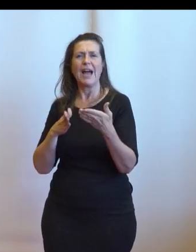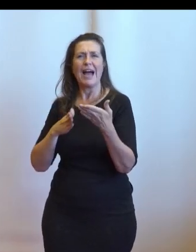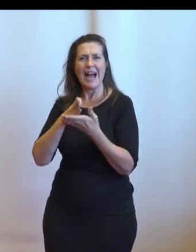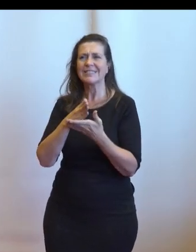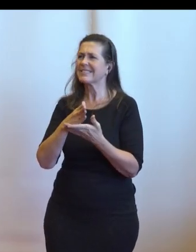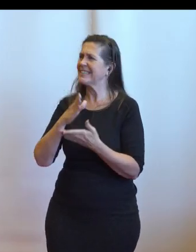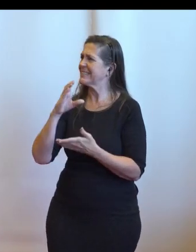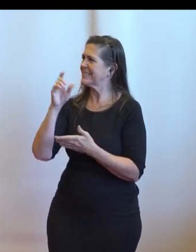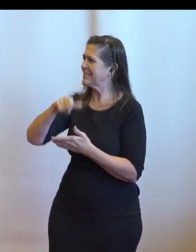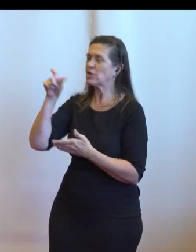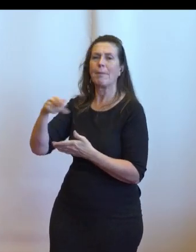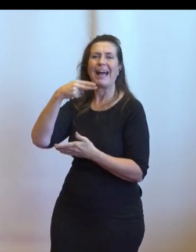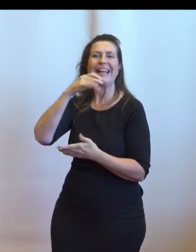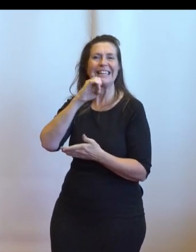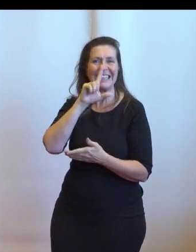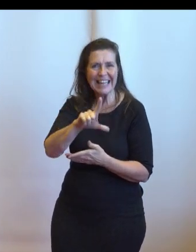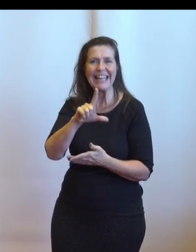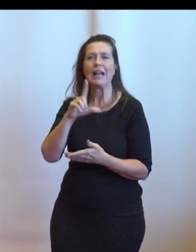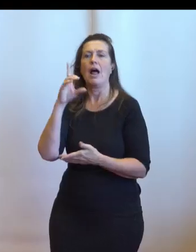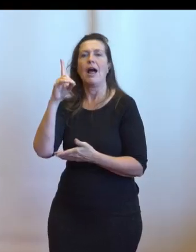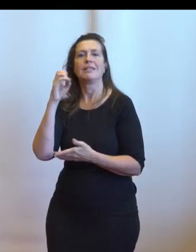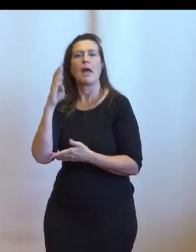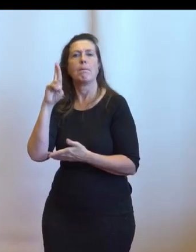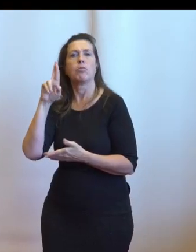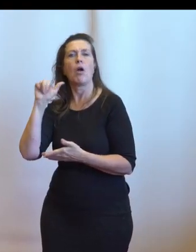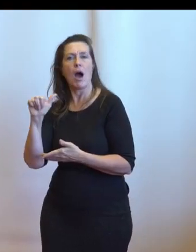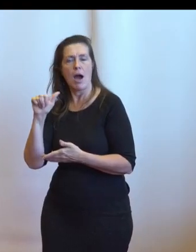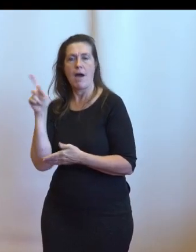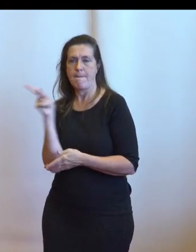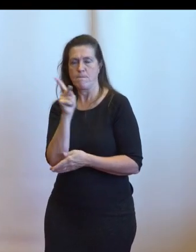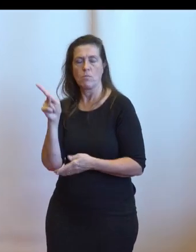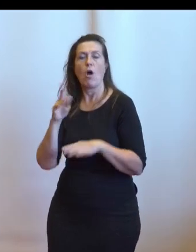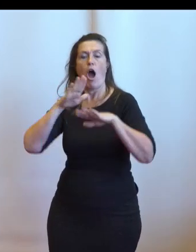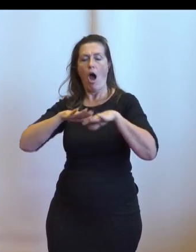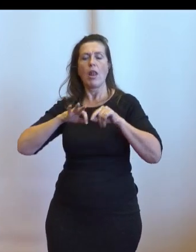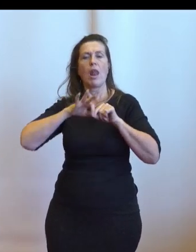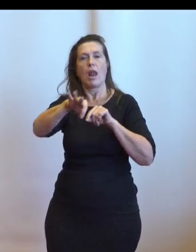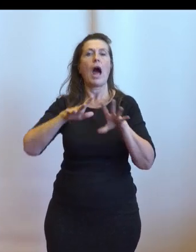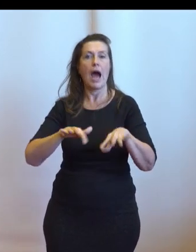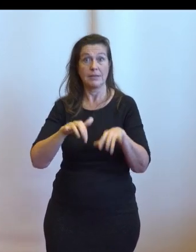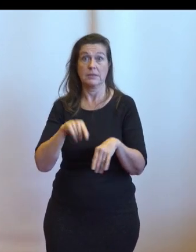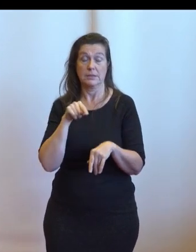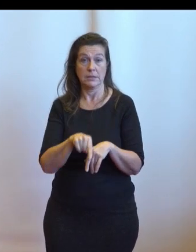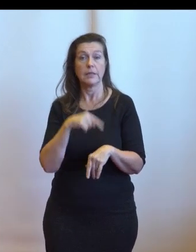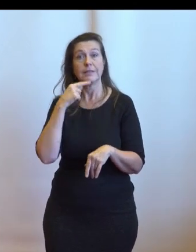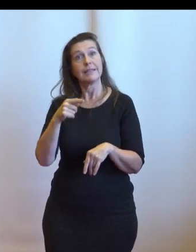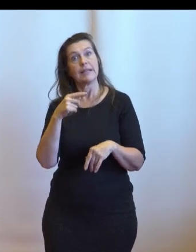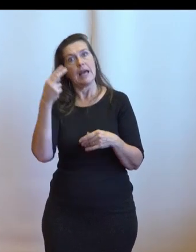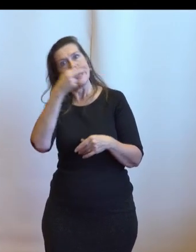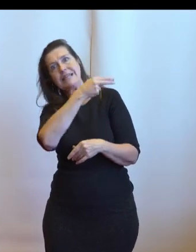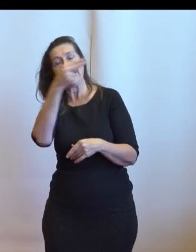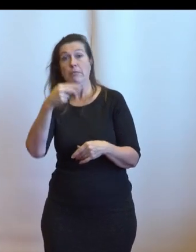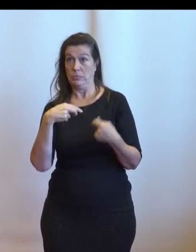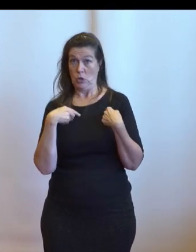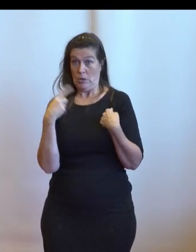and Deborah run online, and the reputational element of that, where we're one of the only